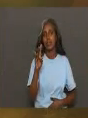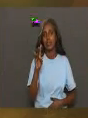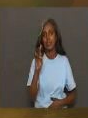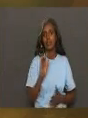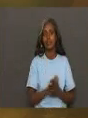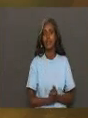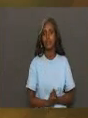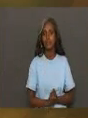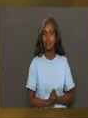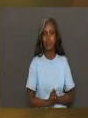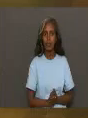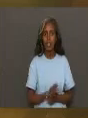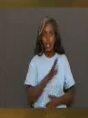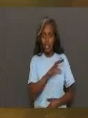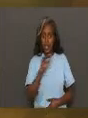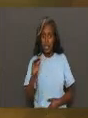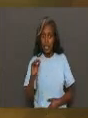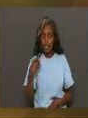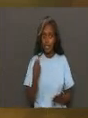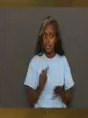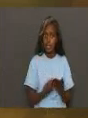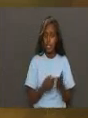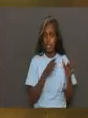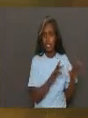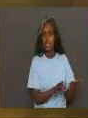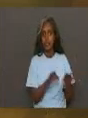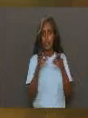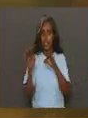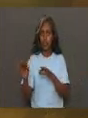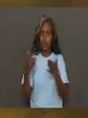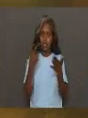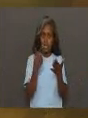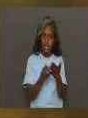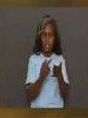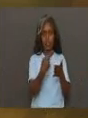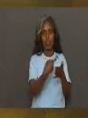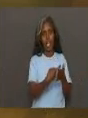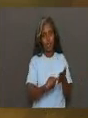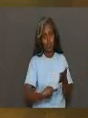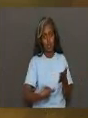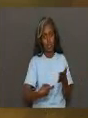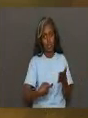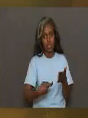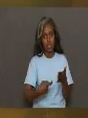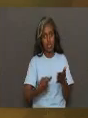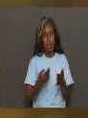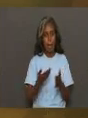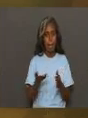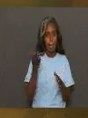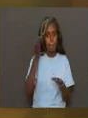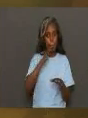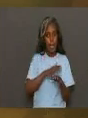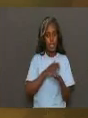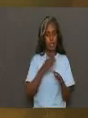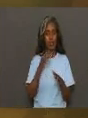-7, and then substitute this value back